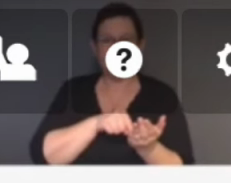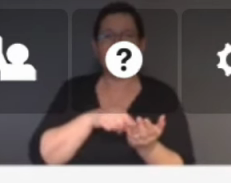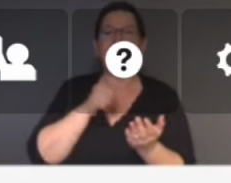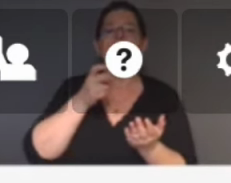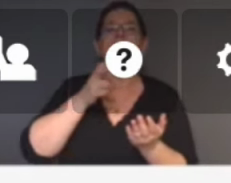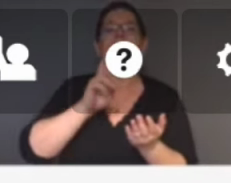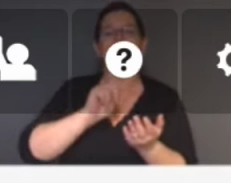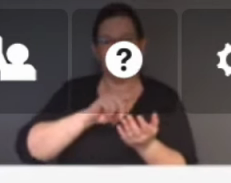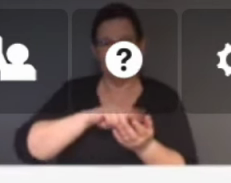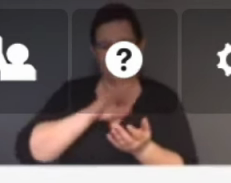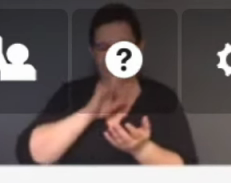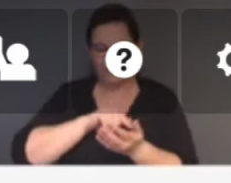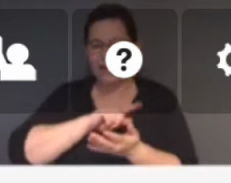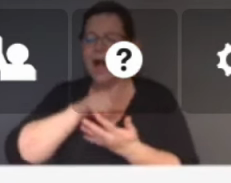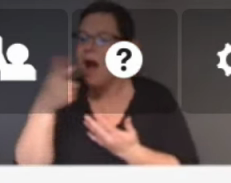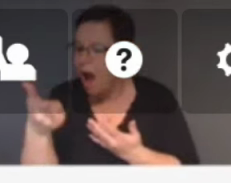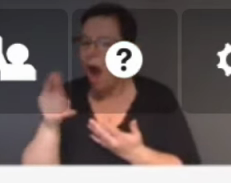to do to keep getting them.